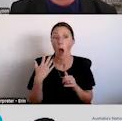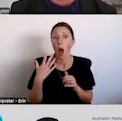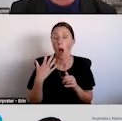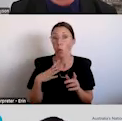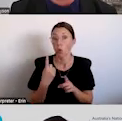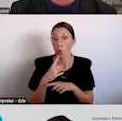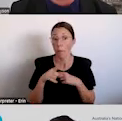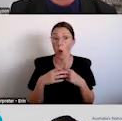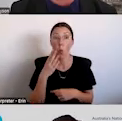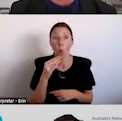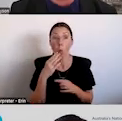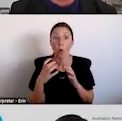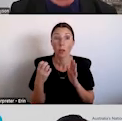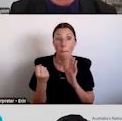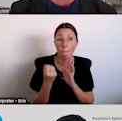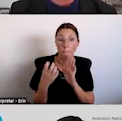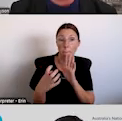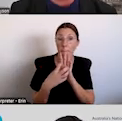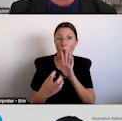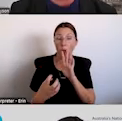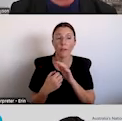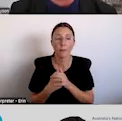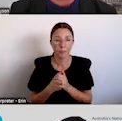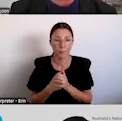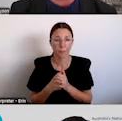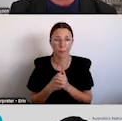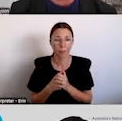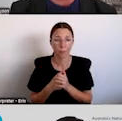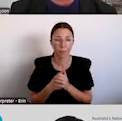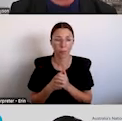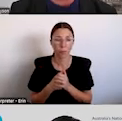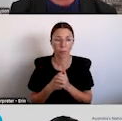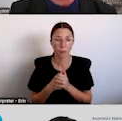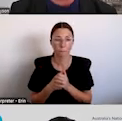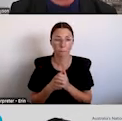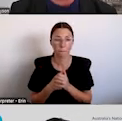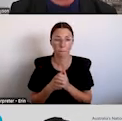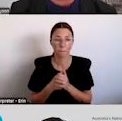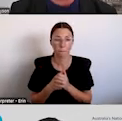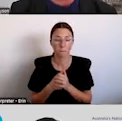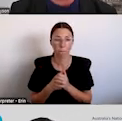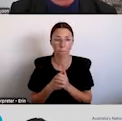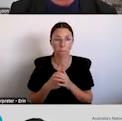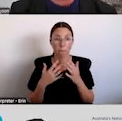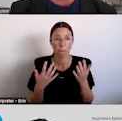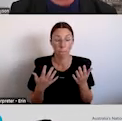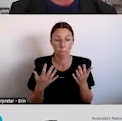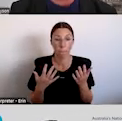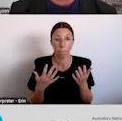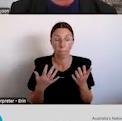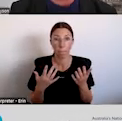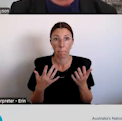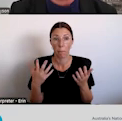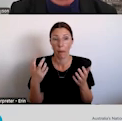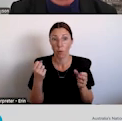this, provenance and the integrity of the provenance that they are not being modified is very important. Also,